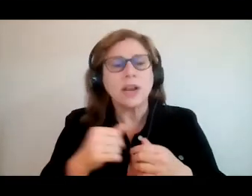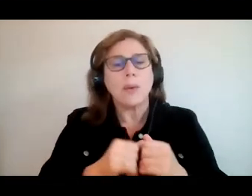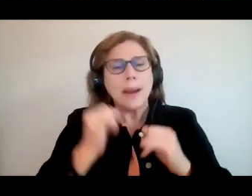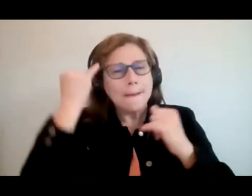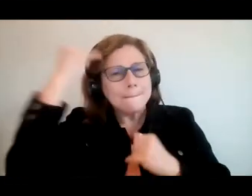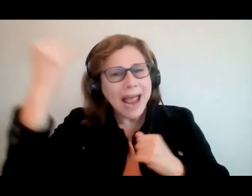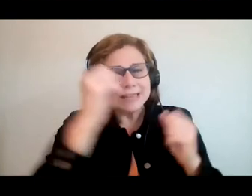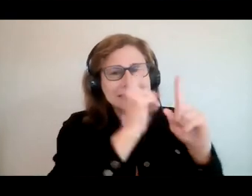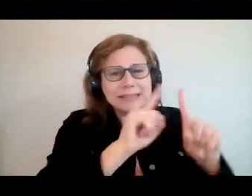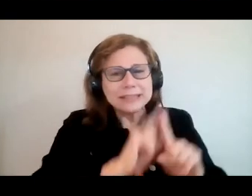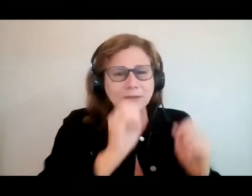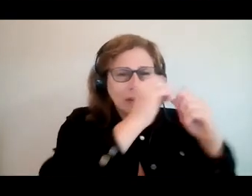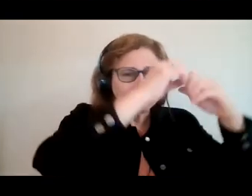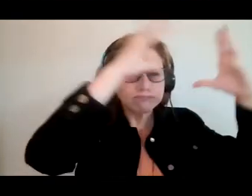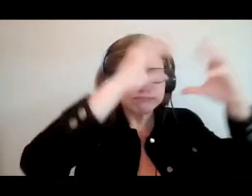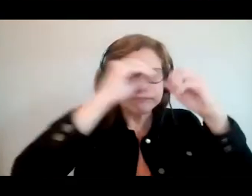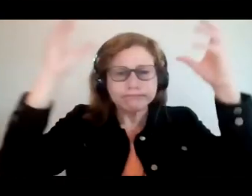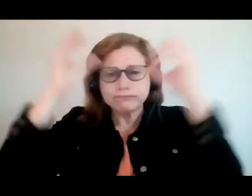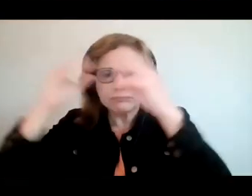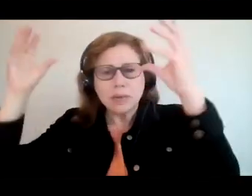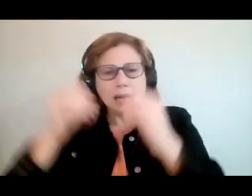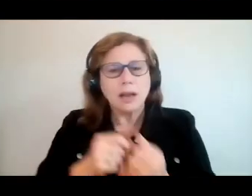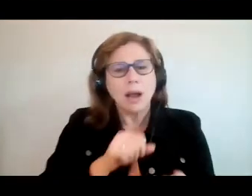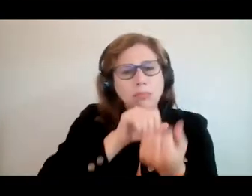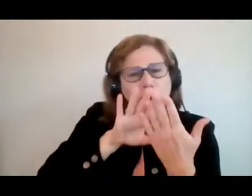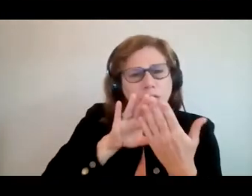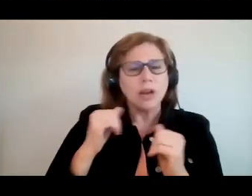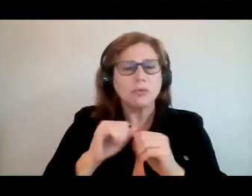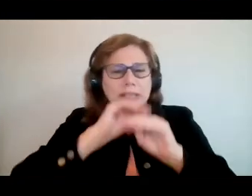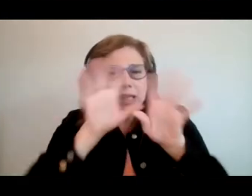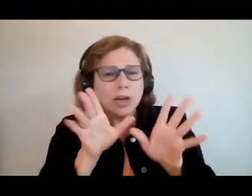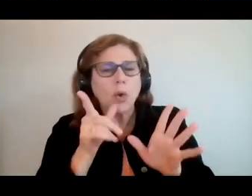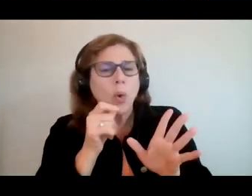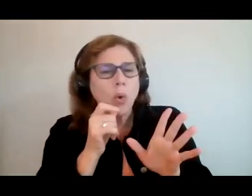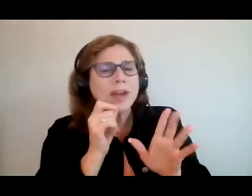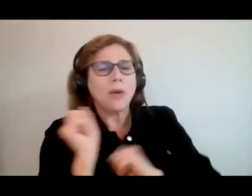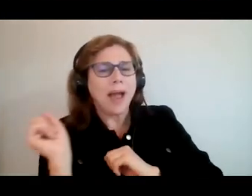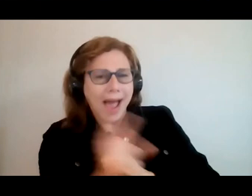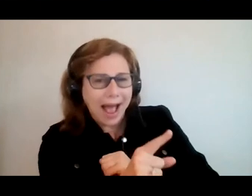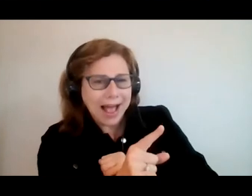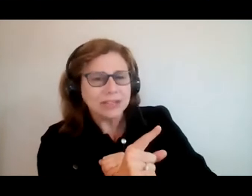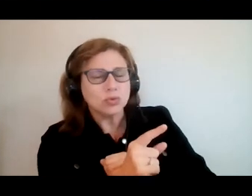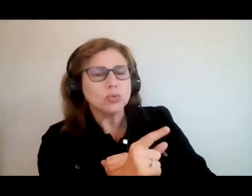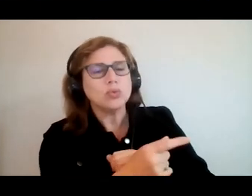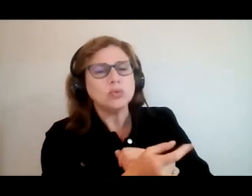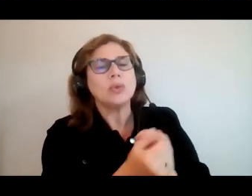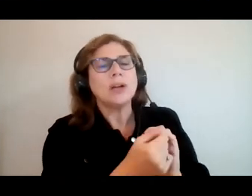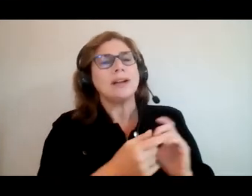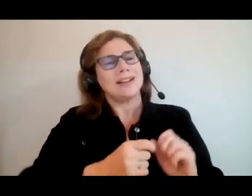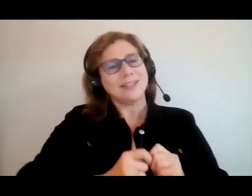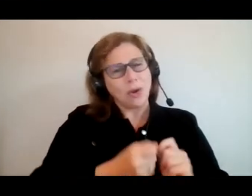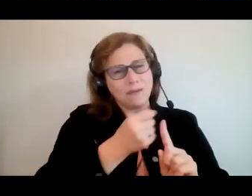it became very clear who we needed to ask to animate these questions. And we felt really lucky to